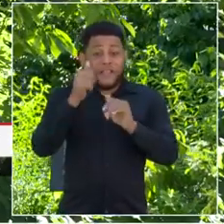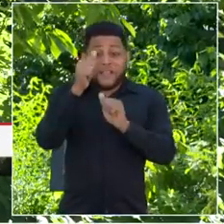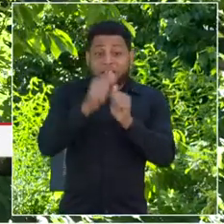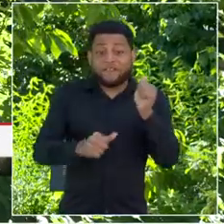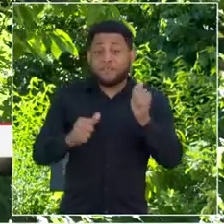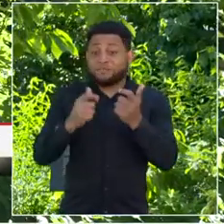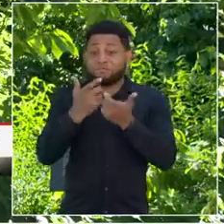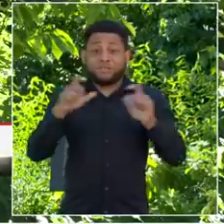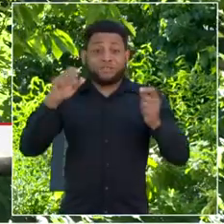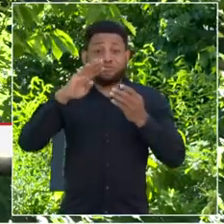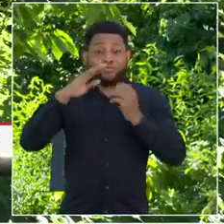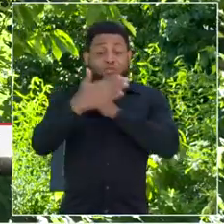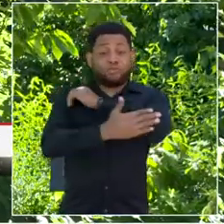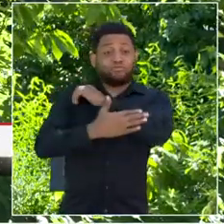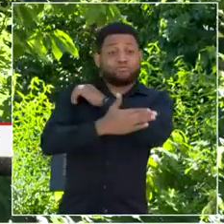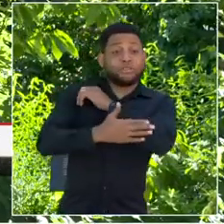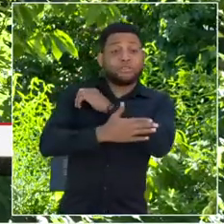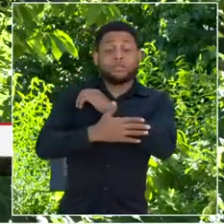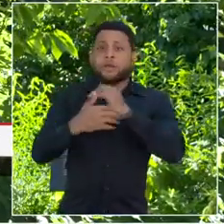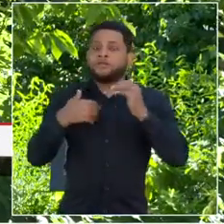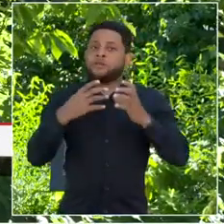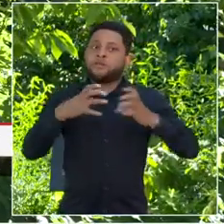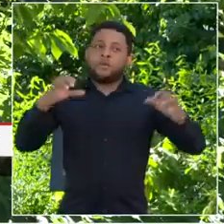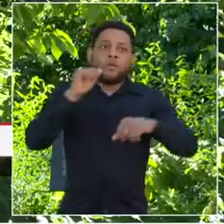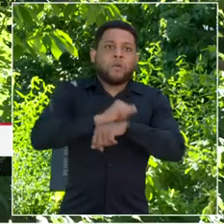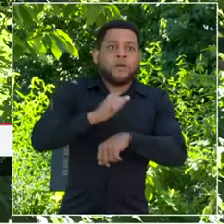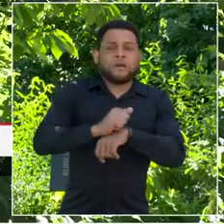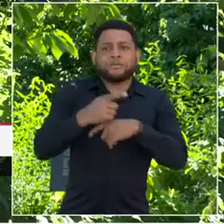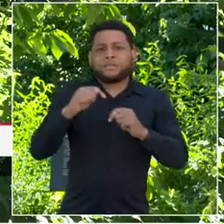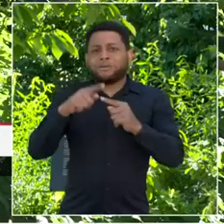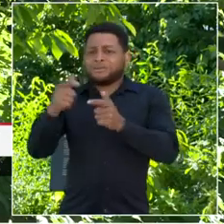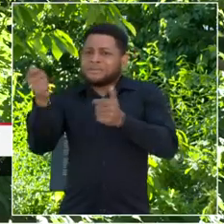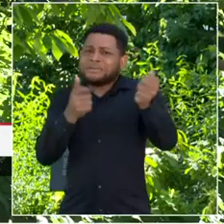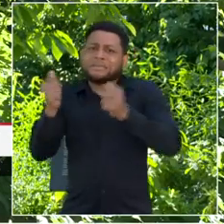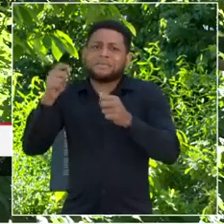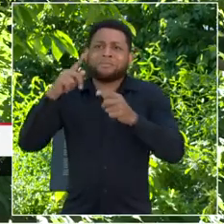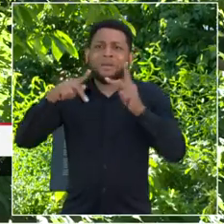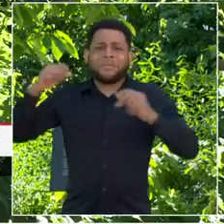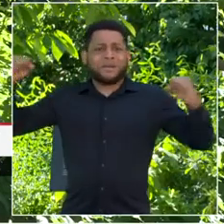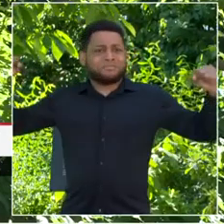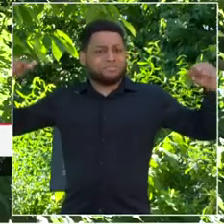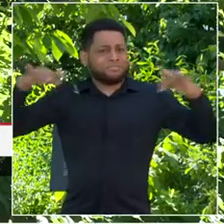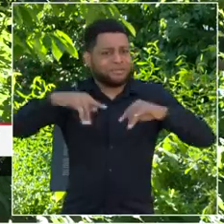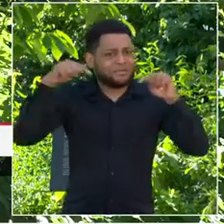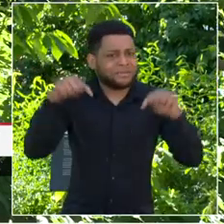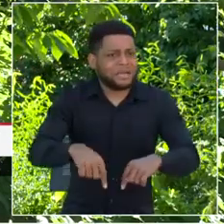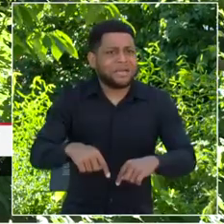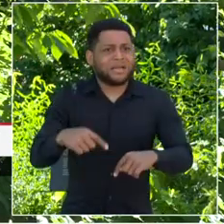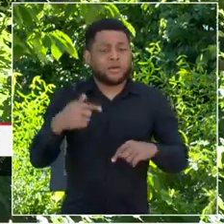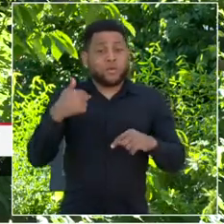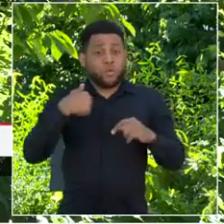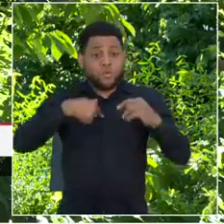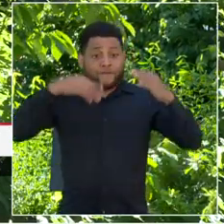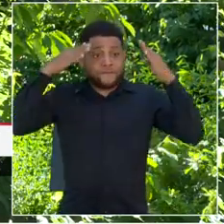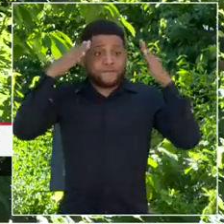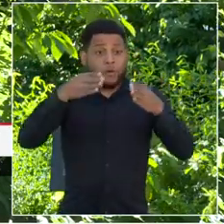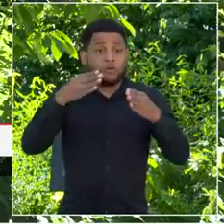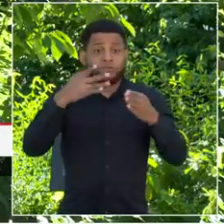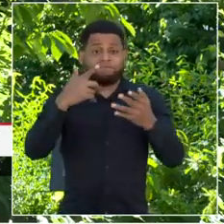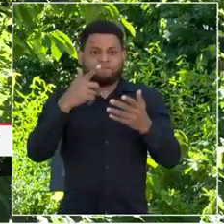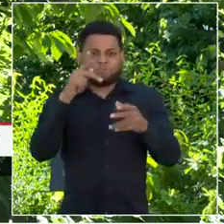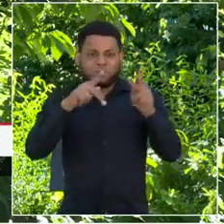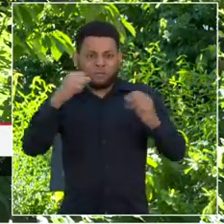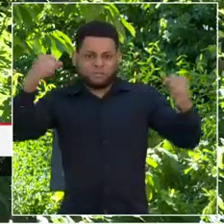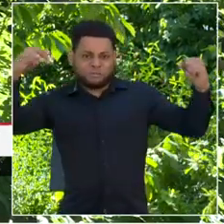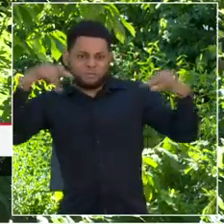international visitors. So it's important that we remain very focused on bringing visitors to our city, enjoying Washington and the